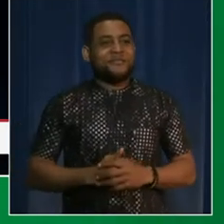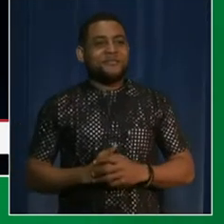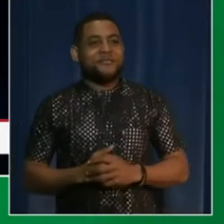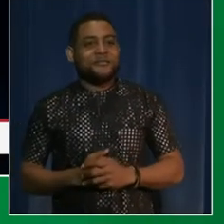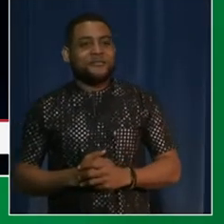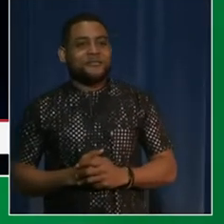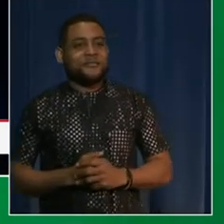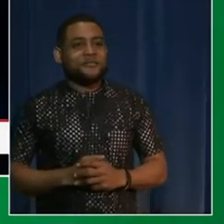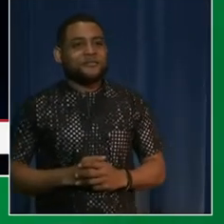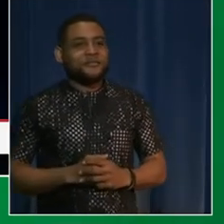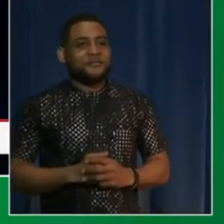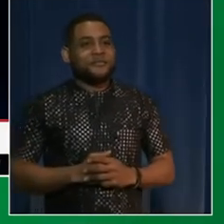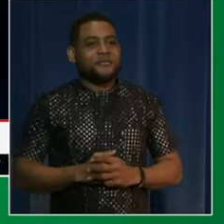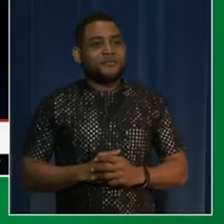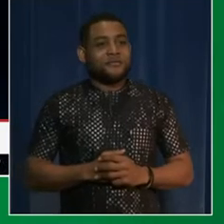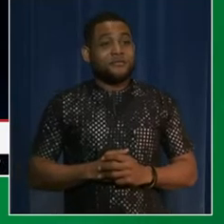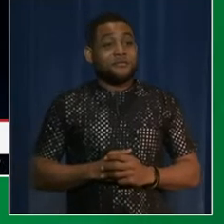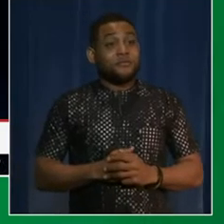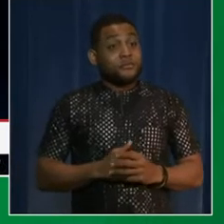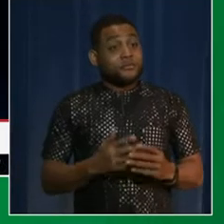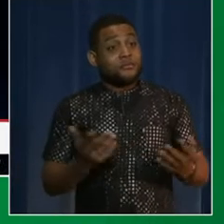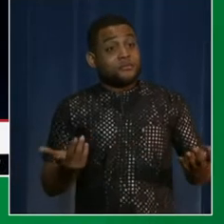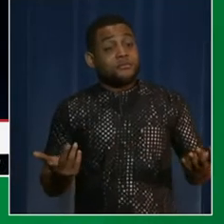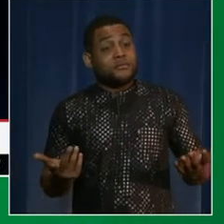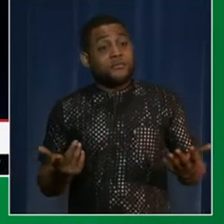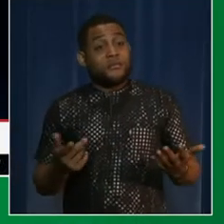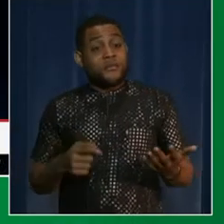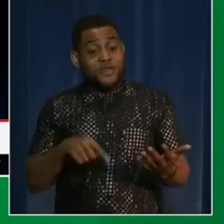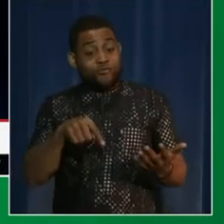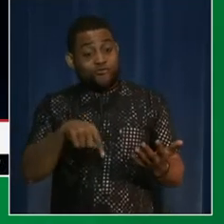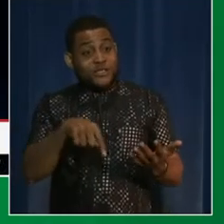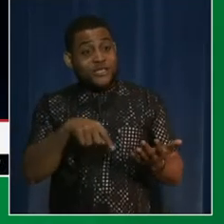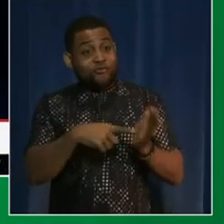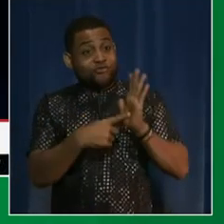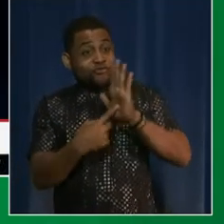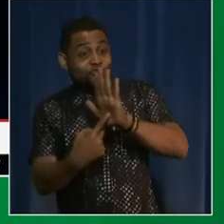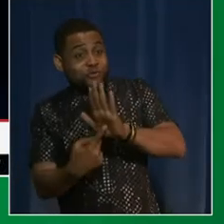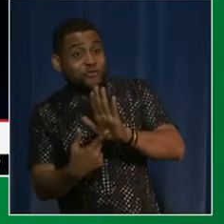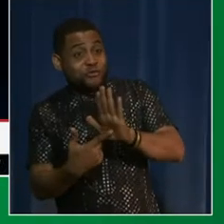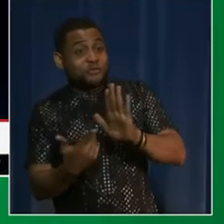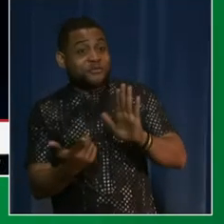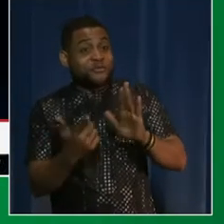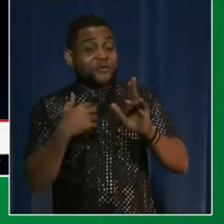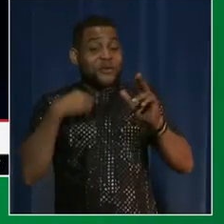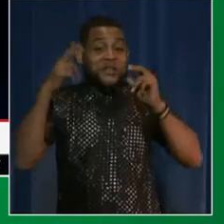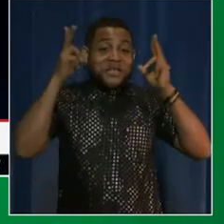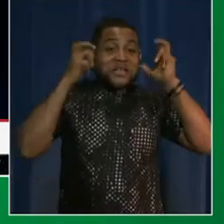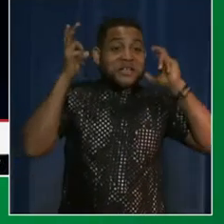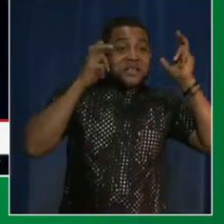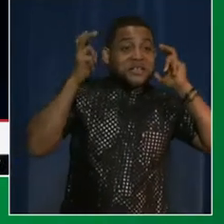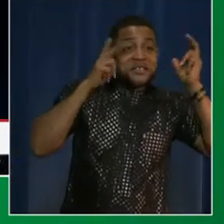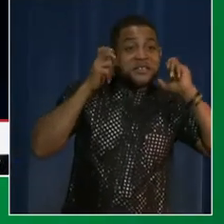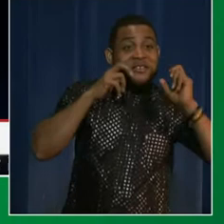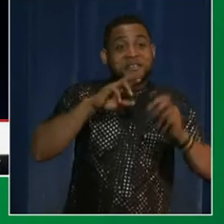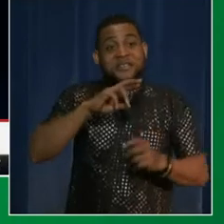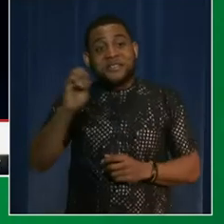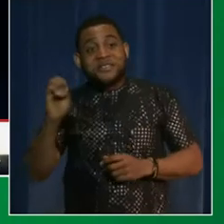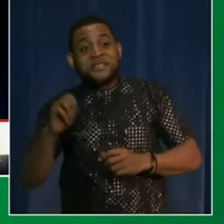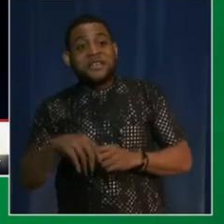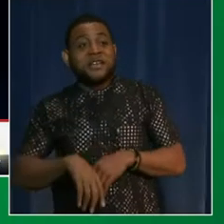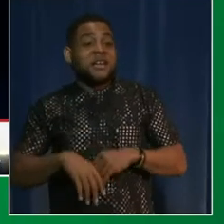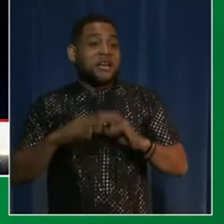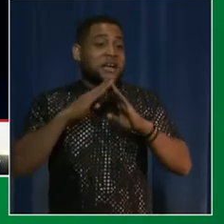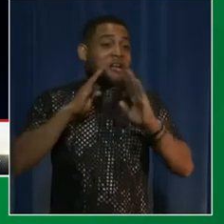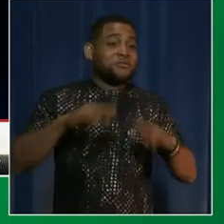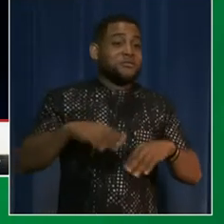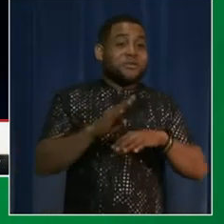So this is a showcase, and I know we've heard already, of the district's real estate development, housing, business opportunities. And